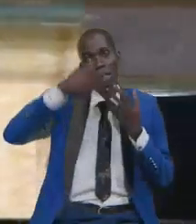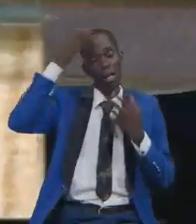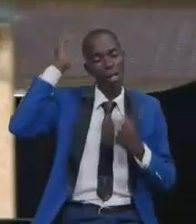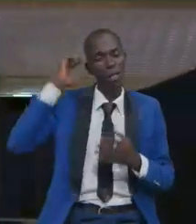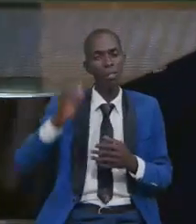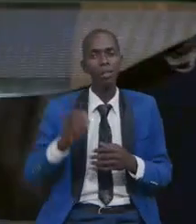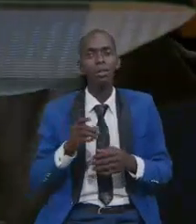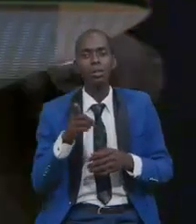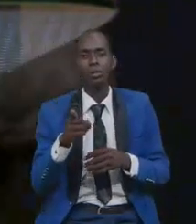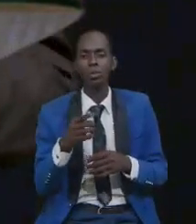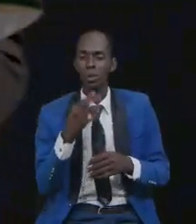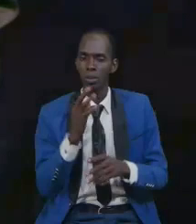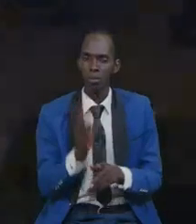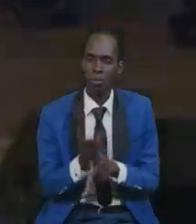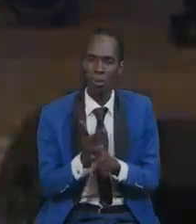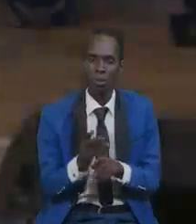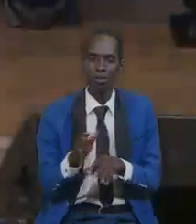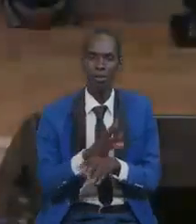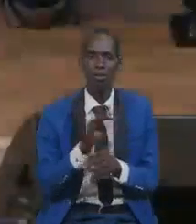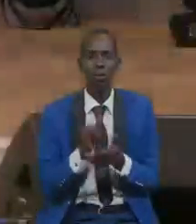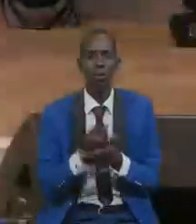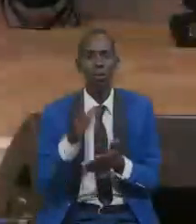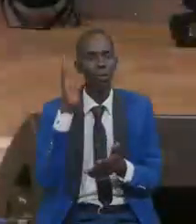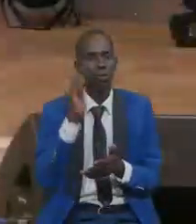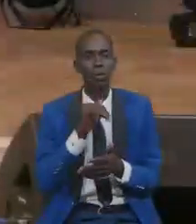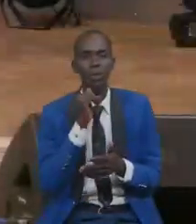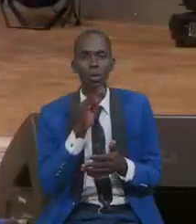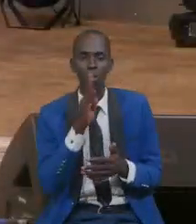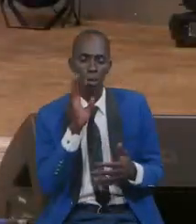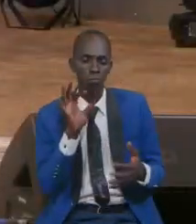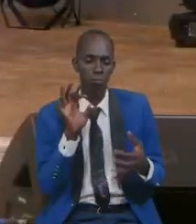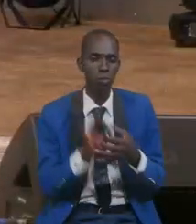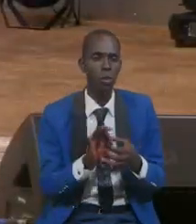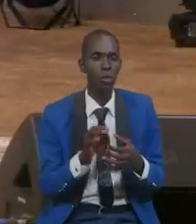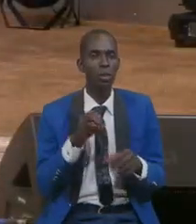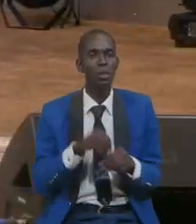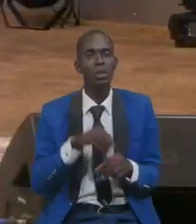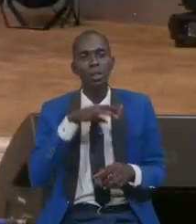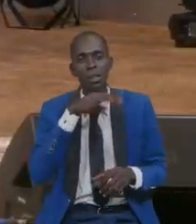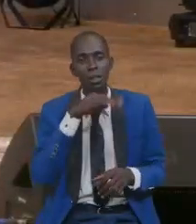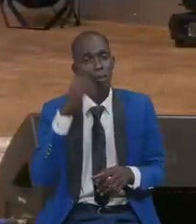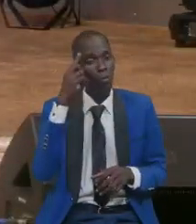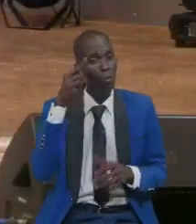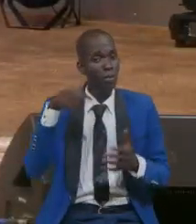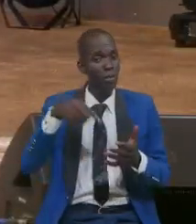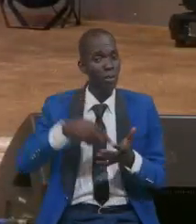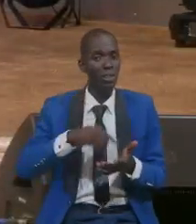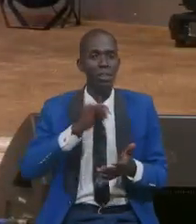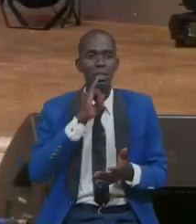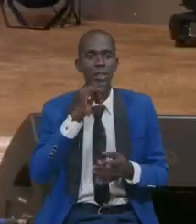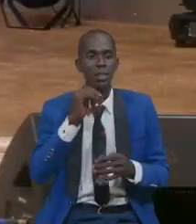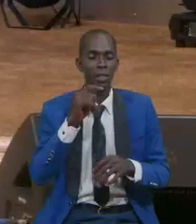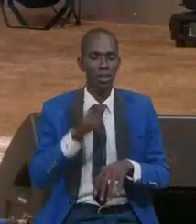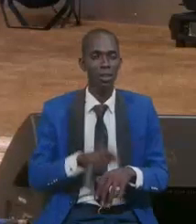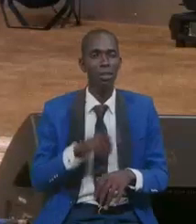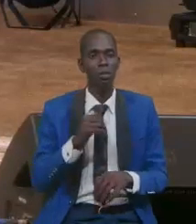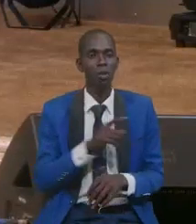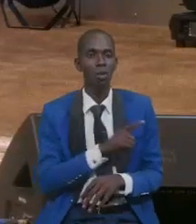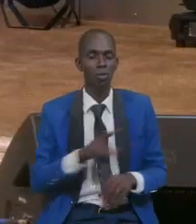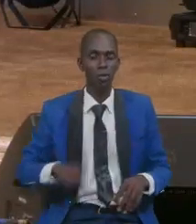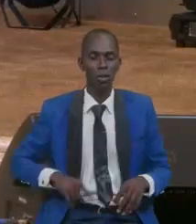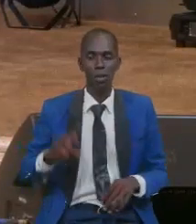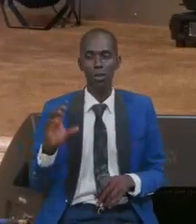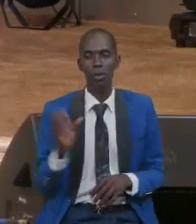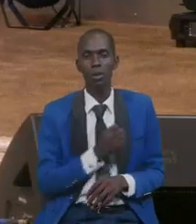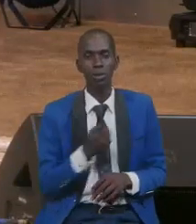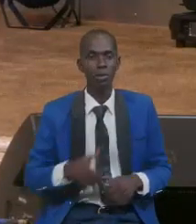that we are not cut off in our iniquity, for this is the time of the Lord's